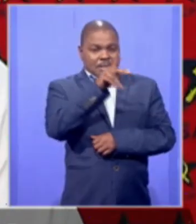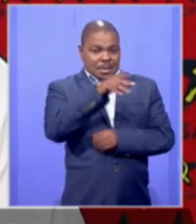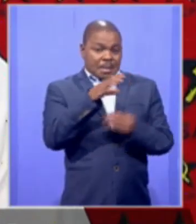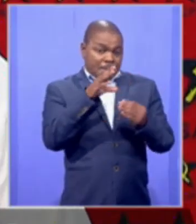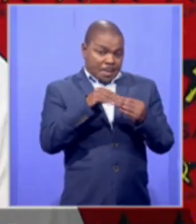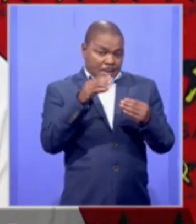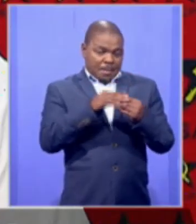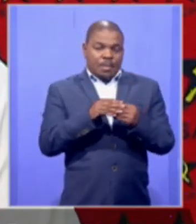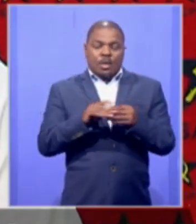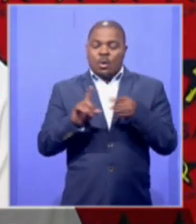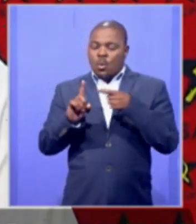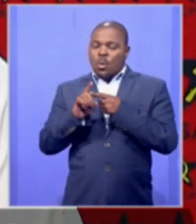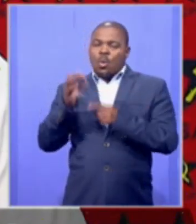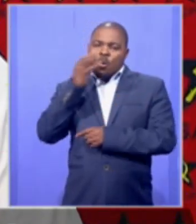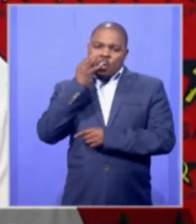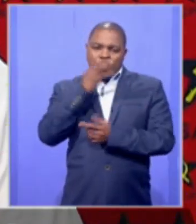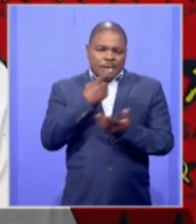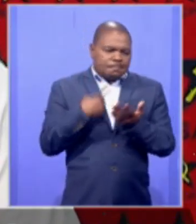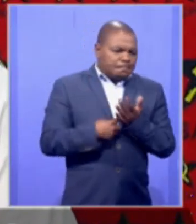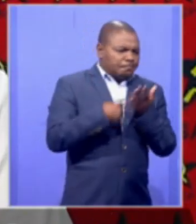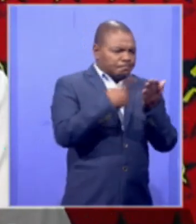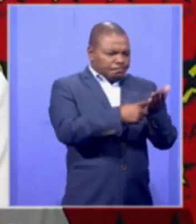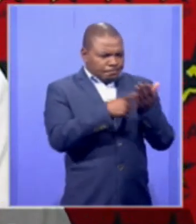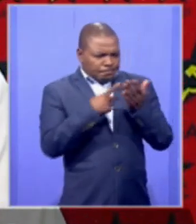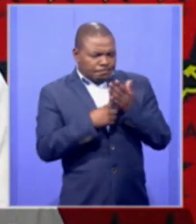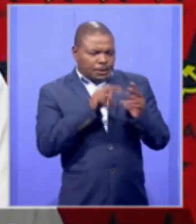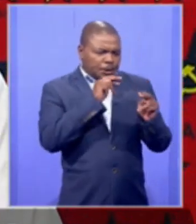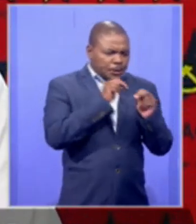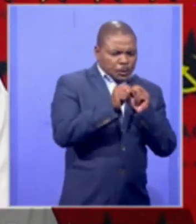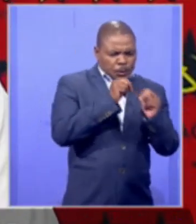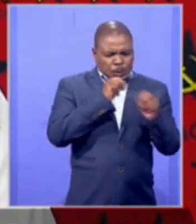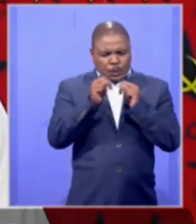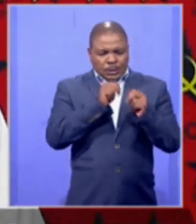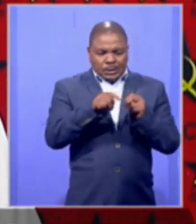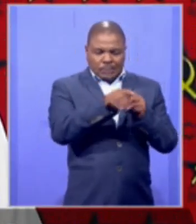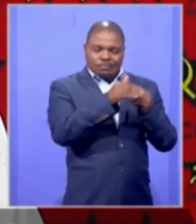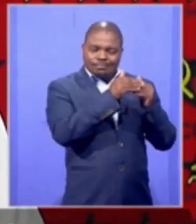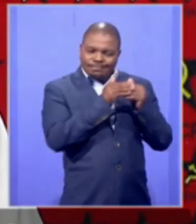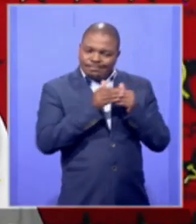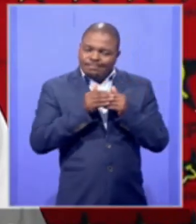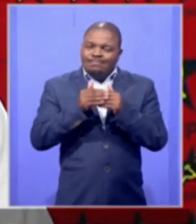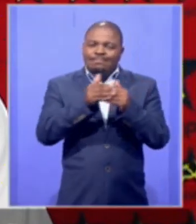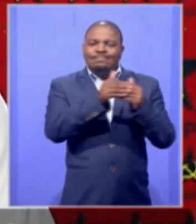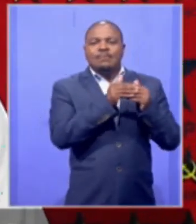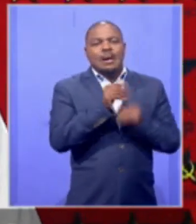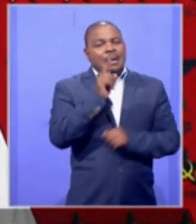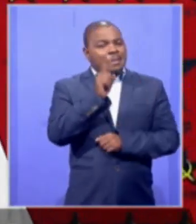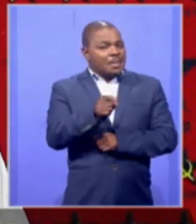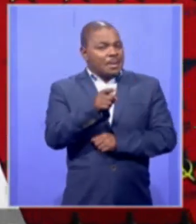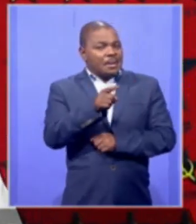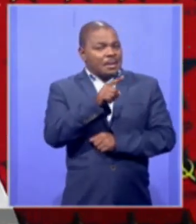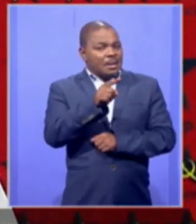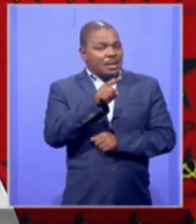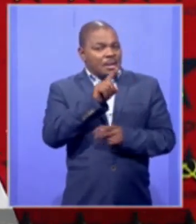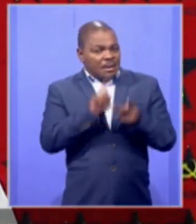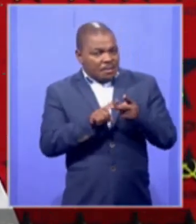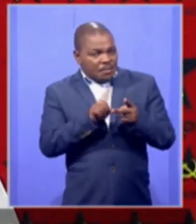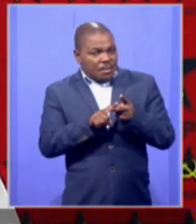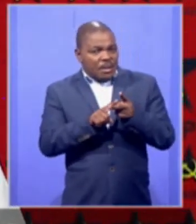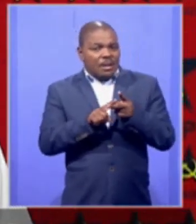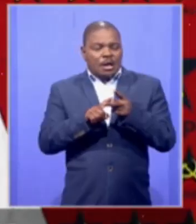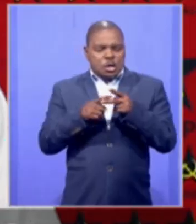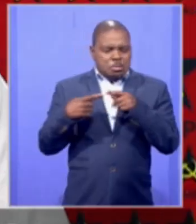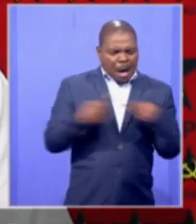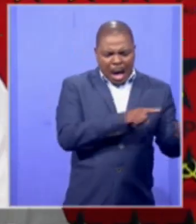gore jaaka ba ntse ba debate jaaka ntse ba rerisana ba nne very careful gore ba se ba ikraele gore ba thulana thata